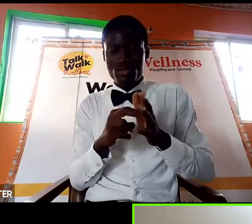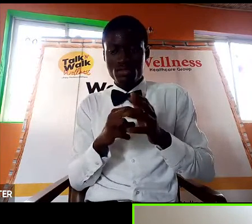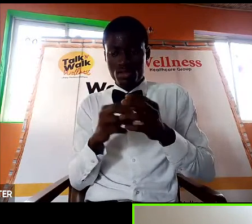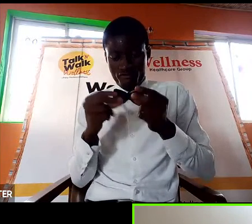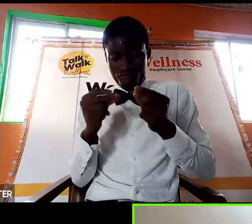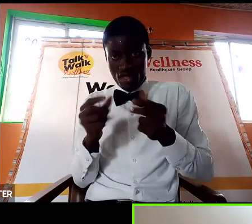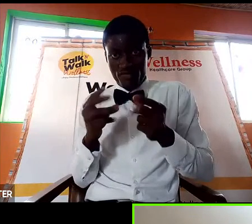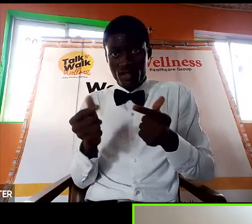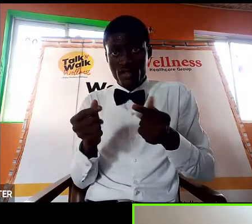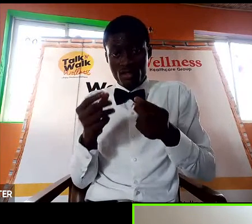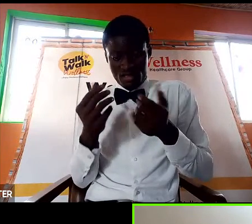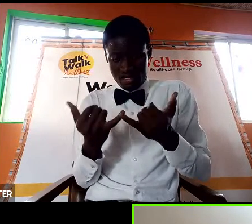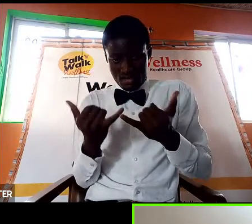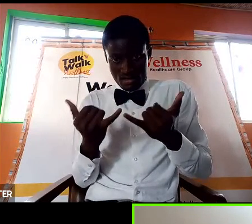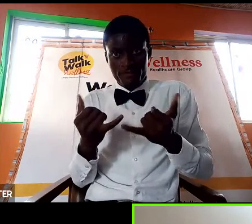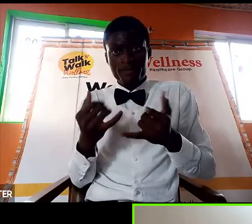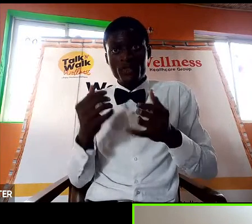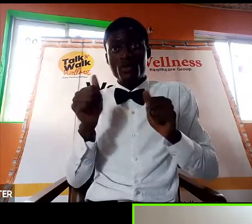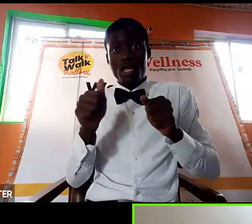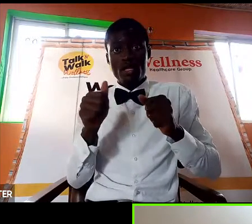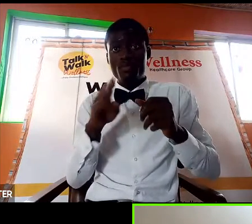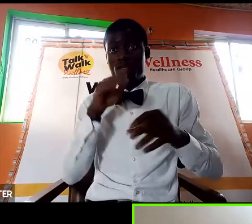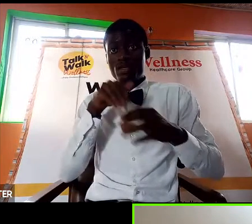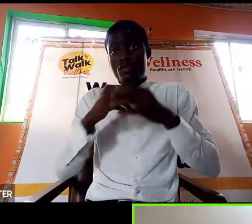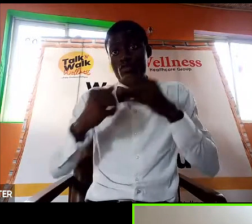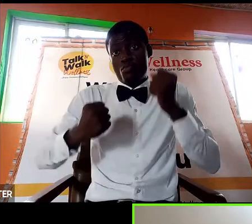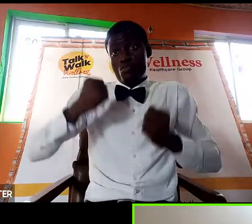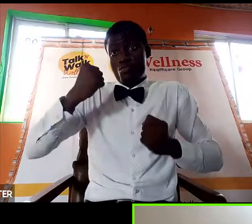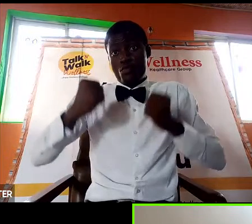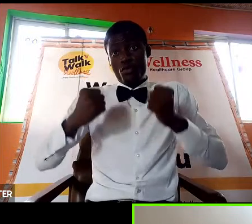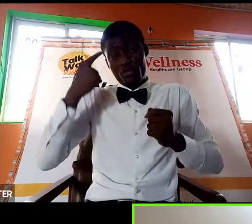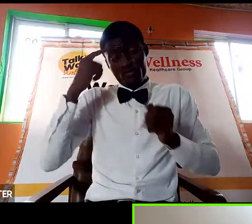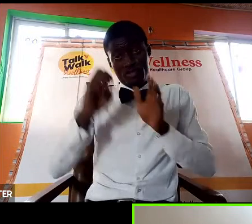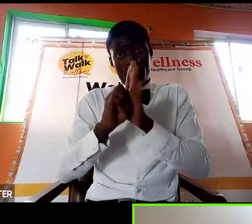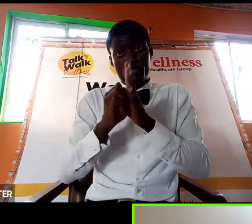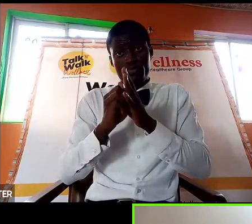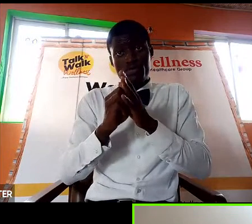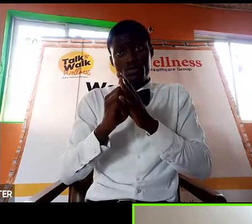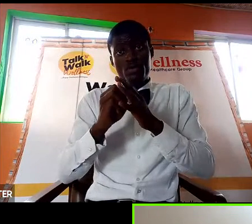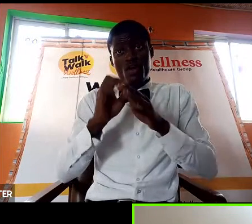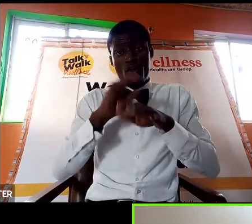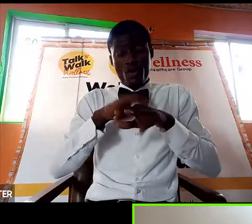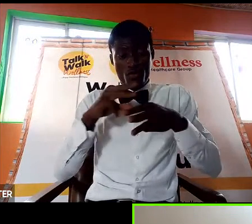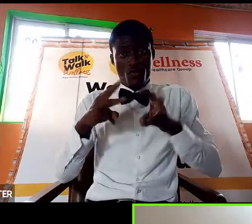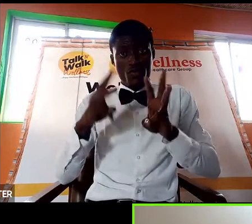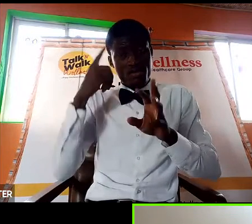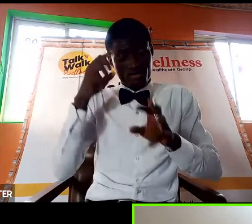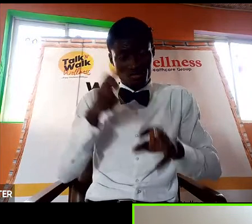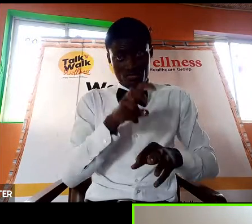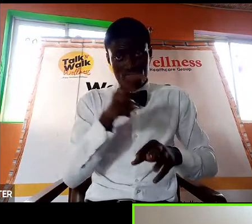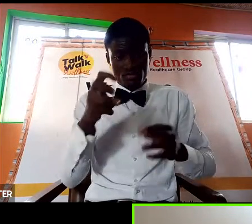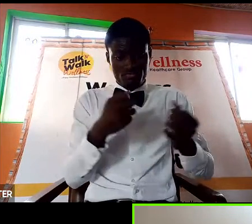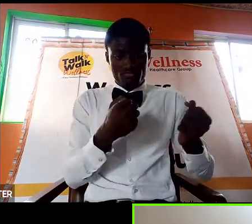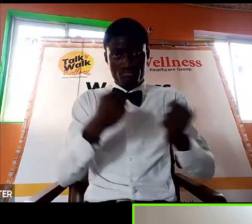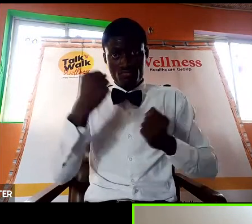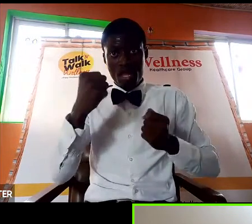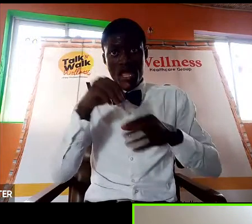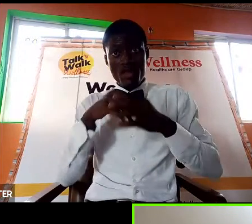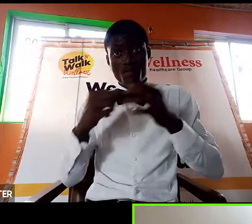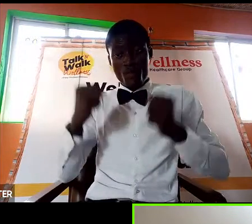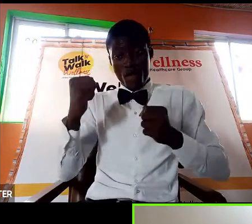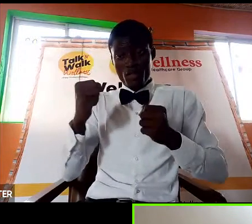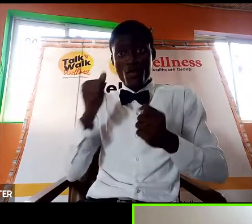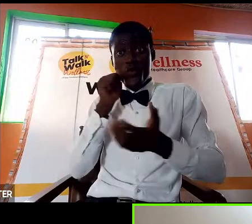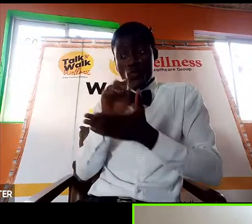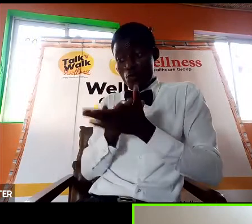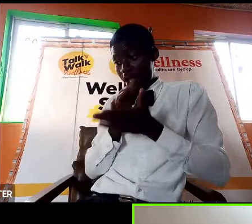driving to maybe for a show, and then you park in a hotel, and you just look like you park under a very dark place,